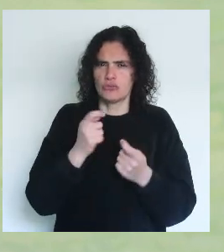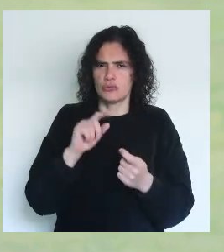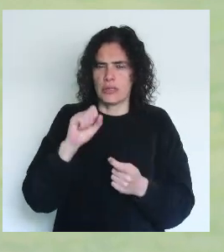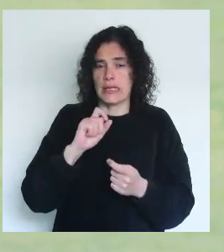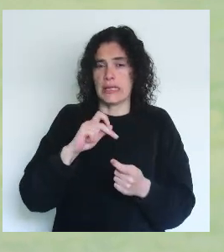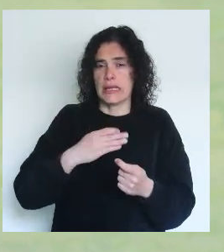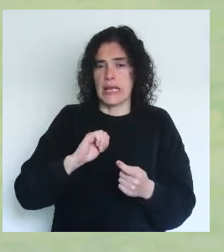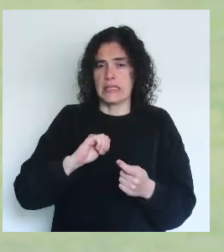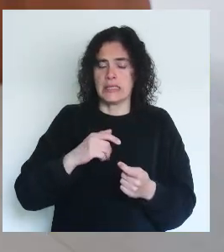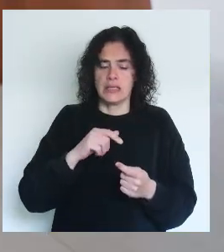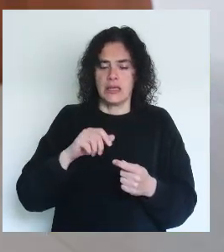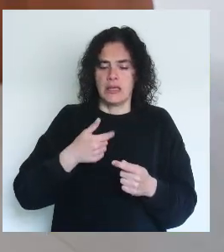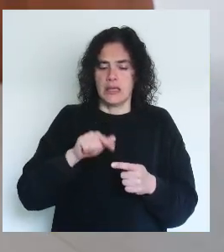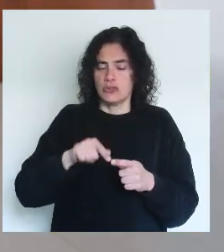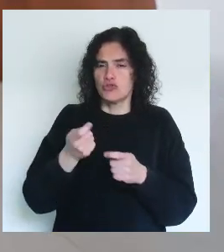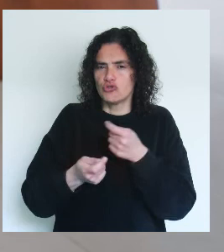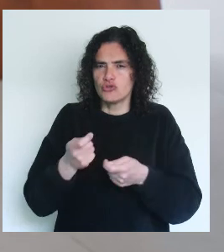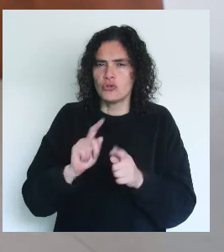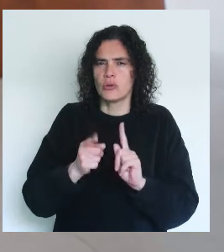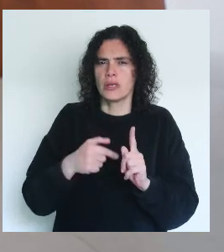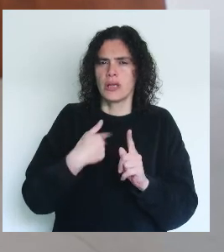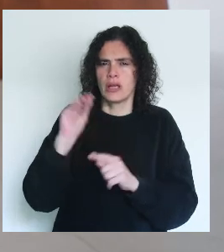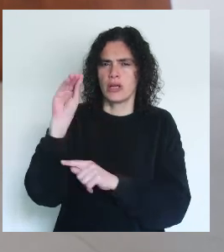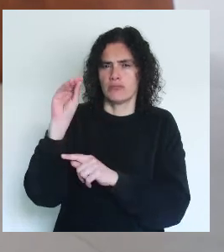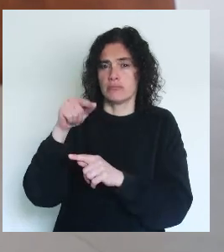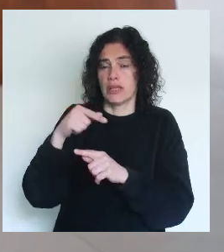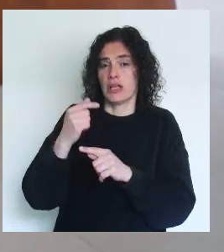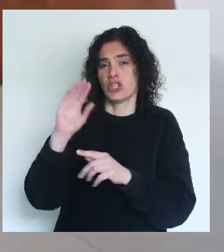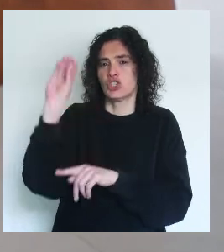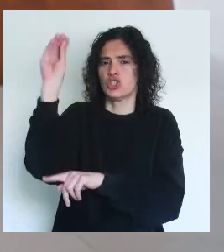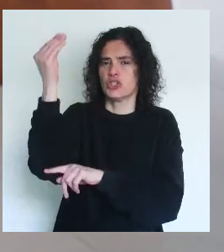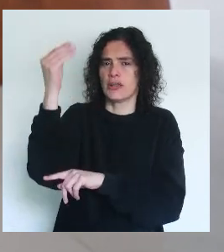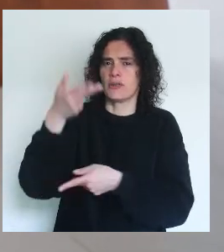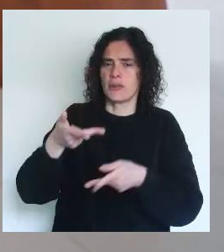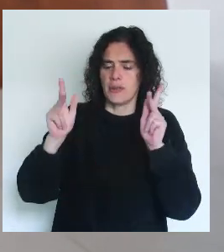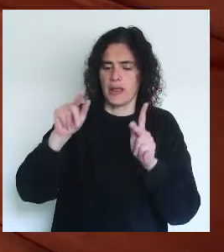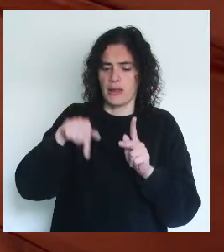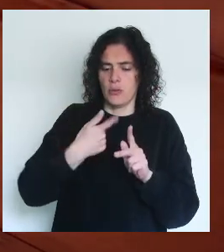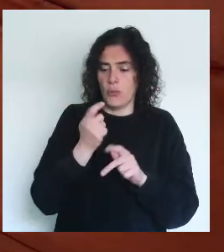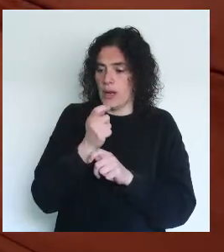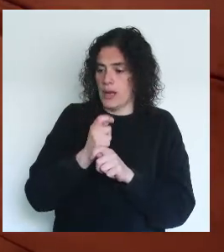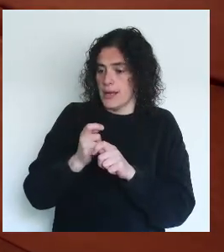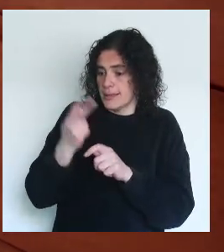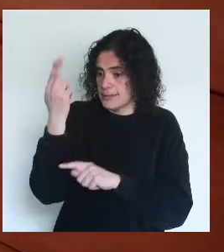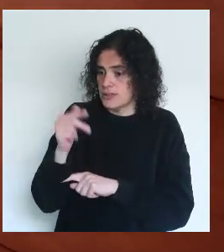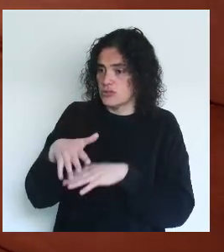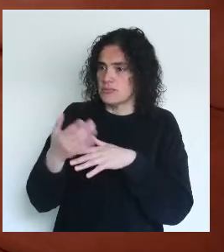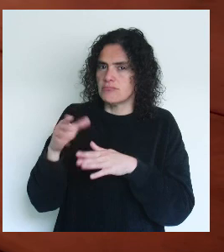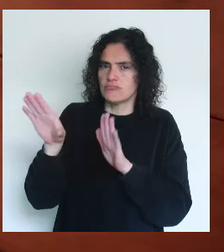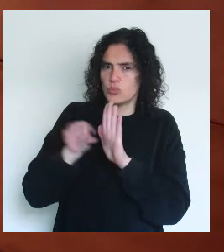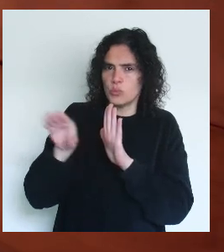Degas sculpture. This is a fragment of the Statue of Liberty. The artist Jan Vaux has